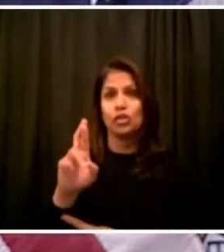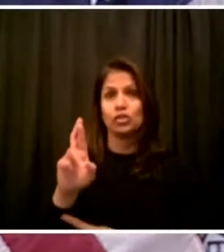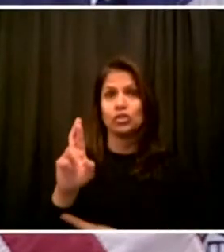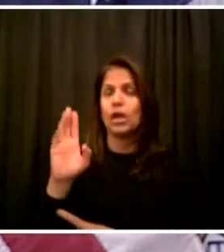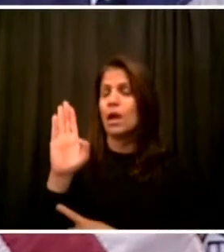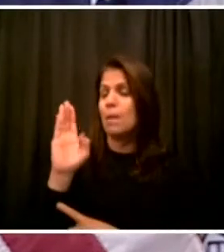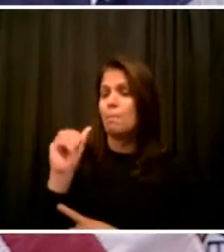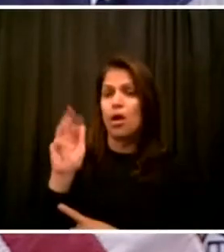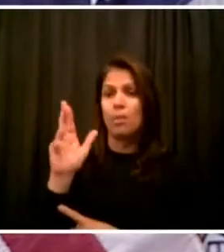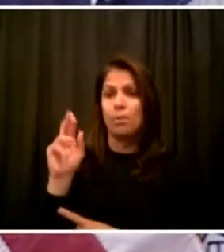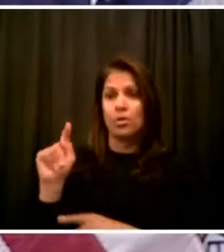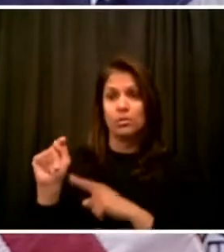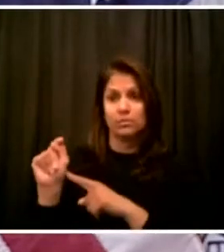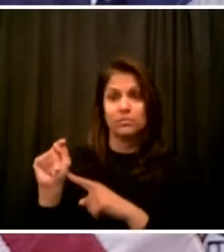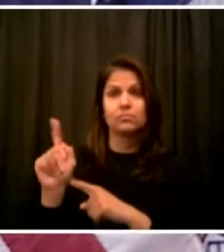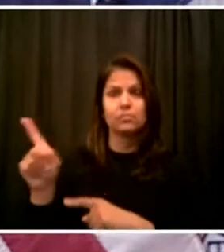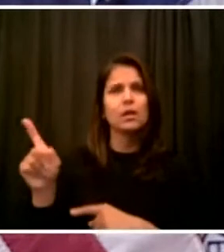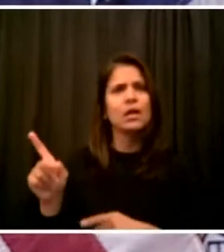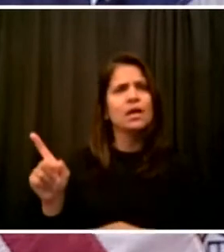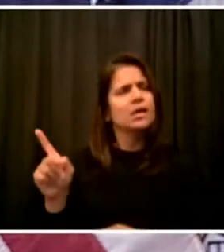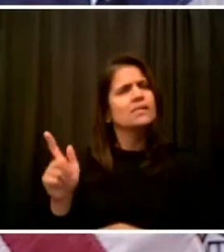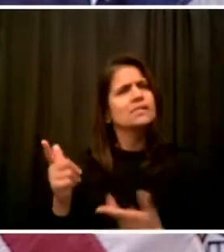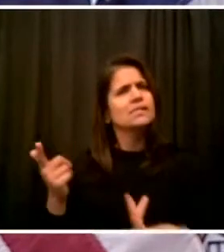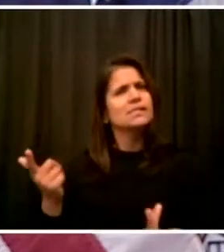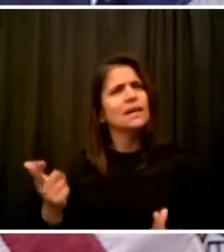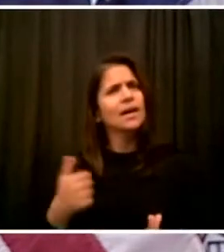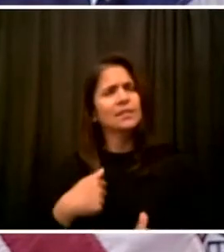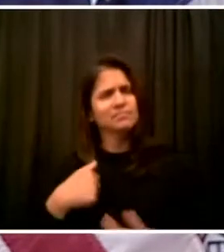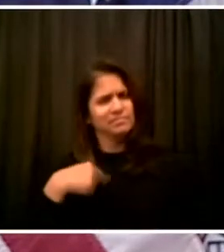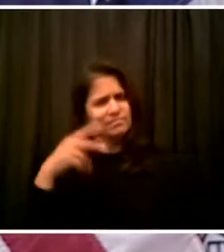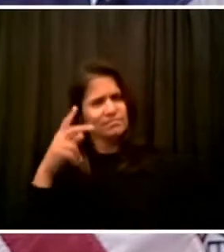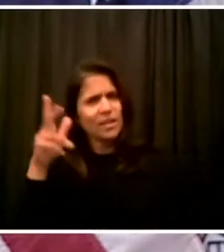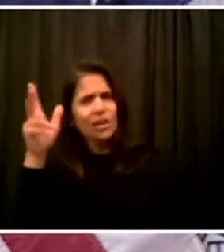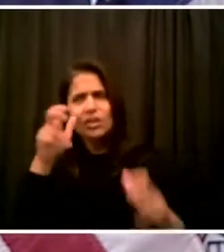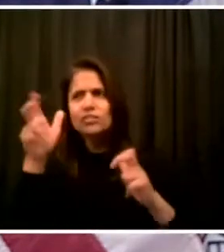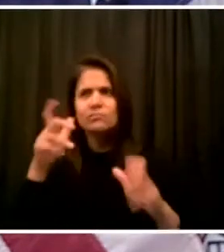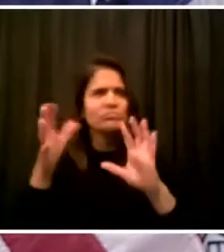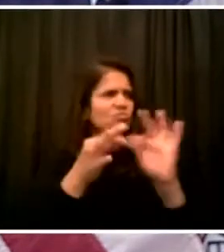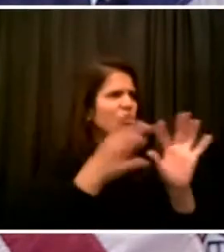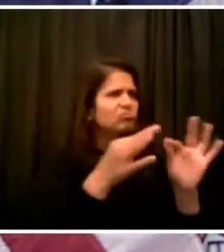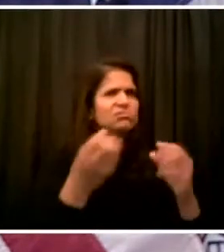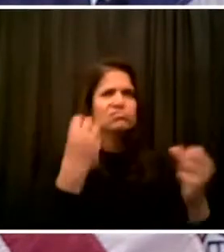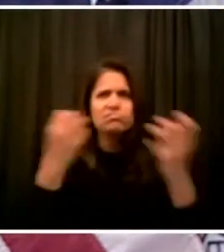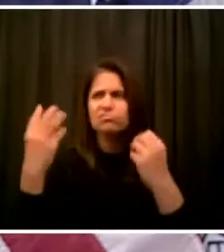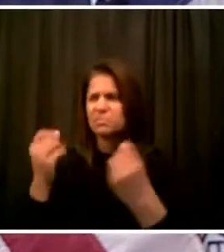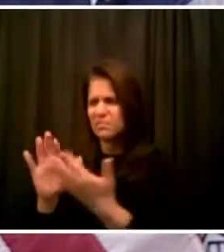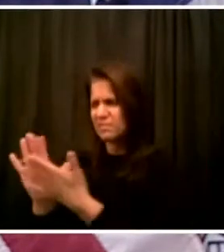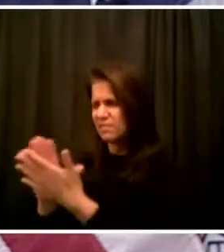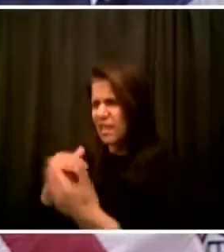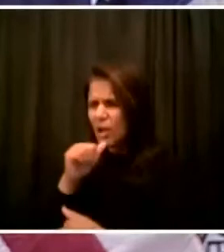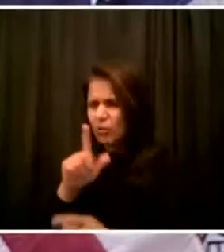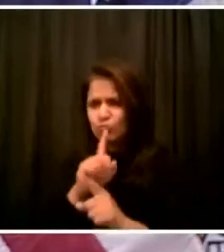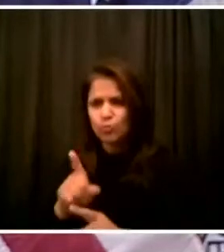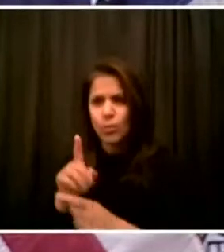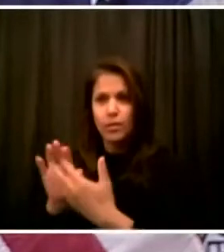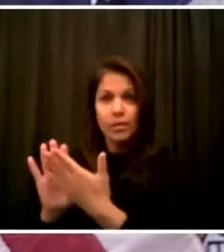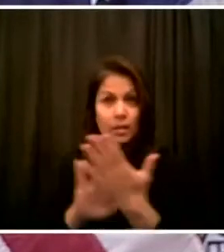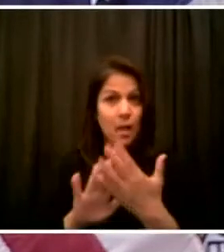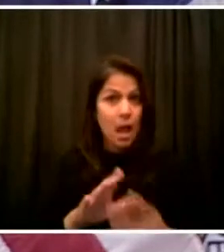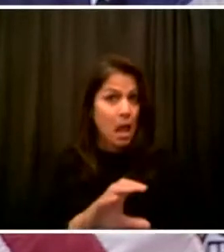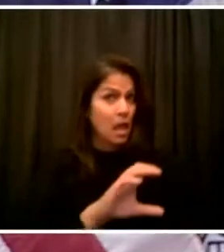otherwise meant for healthcare workers, which I can, which might contribute to the strong words that she